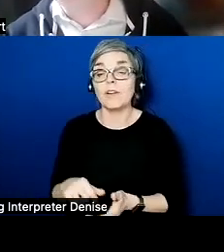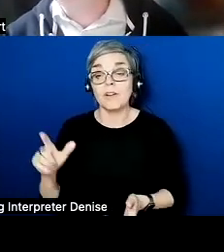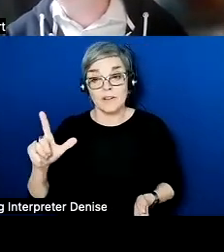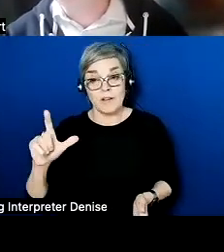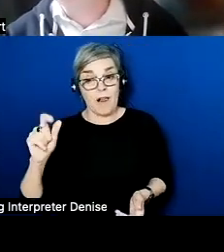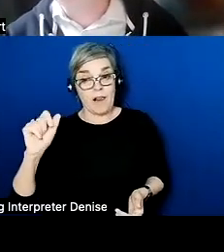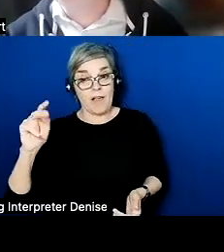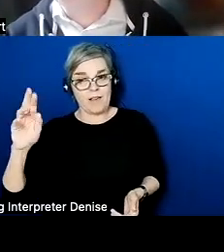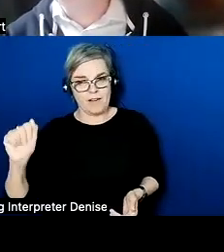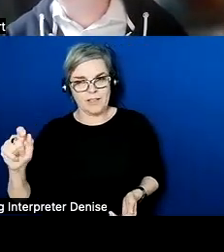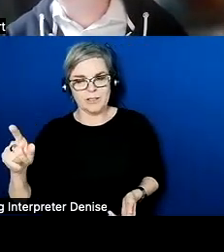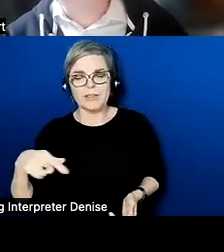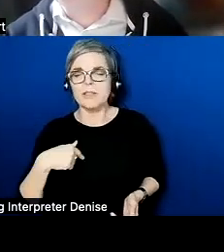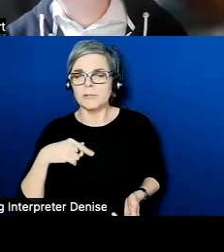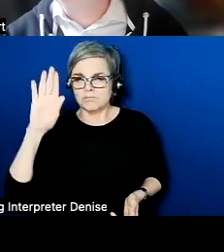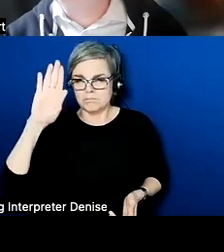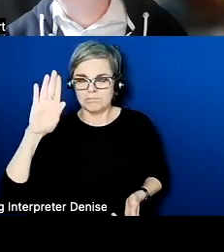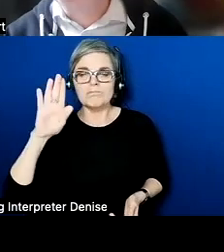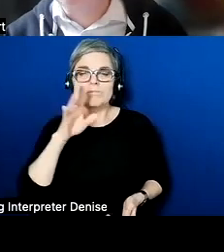actually find this